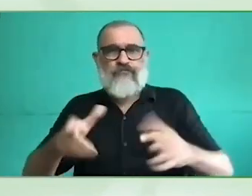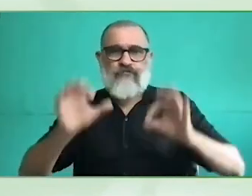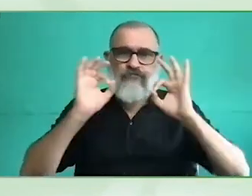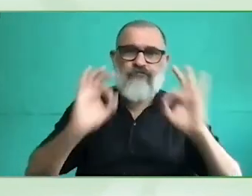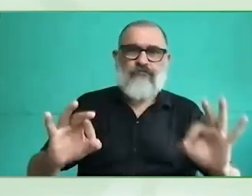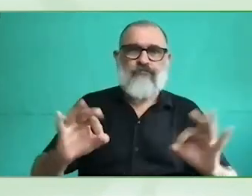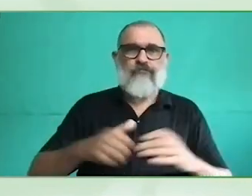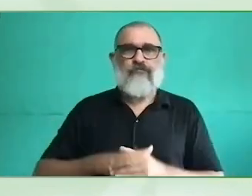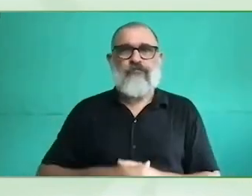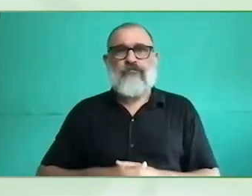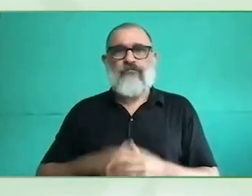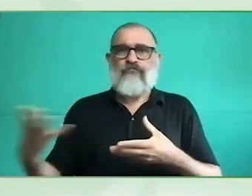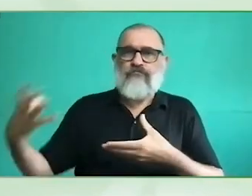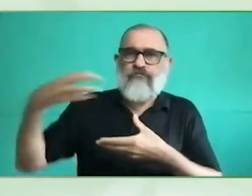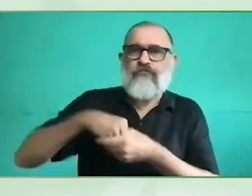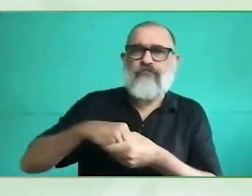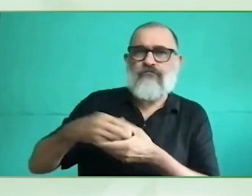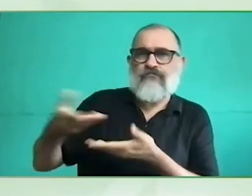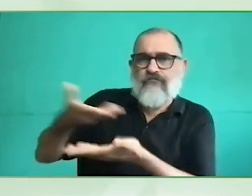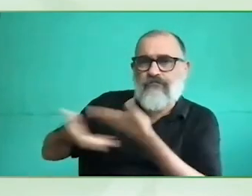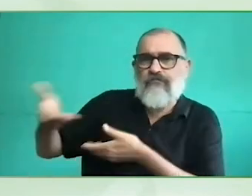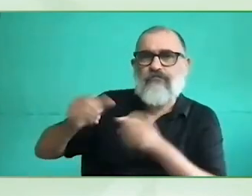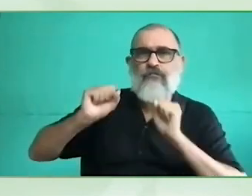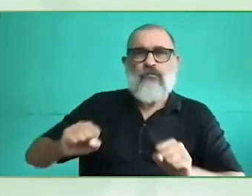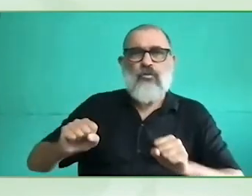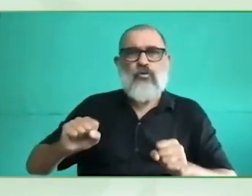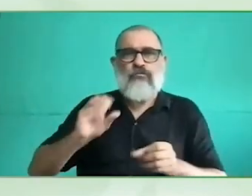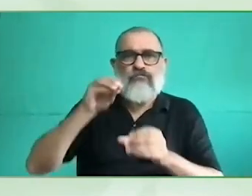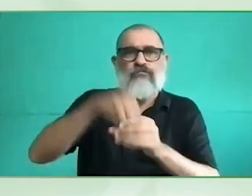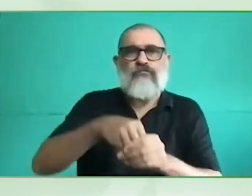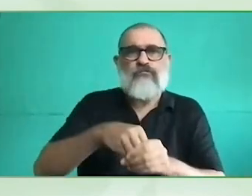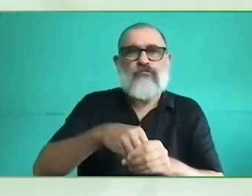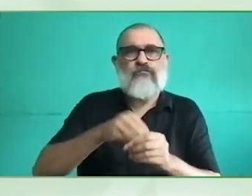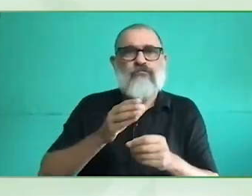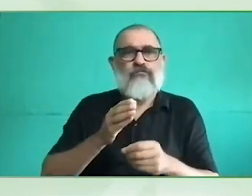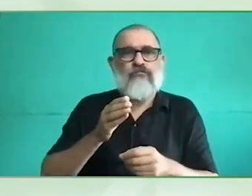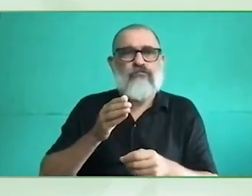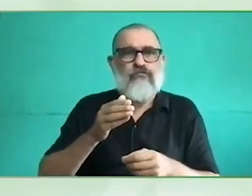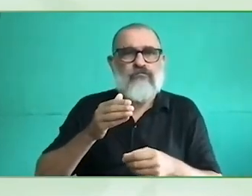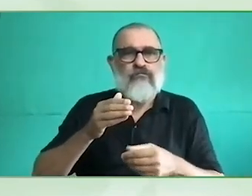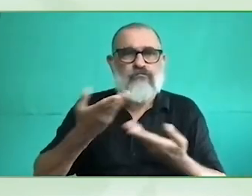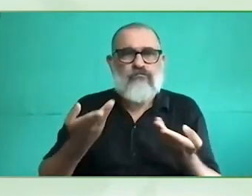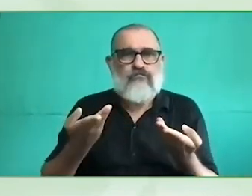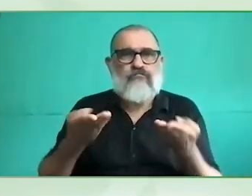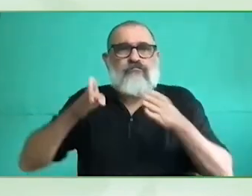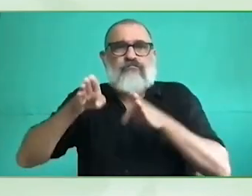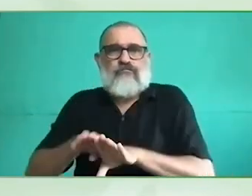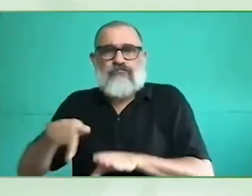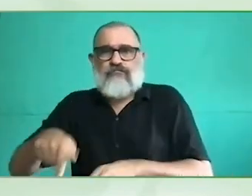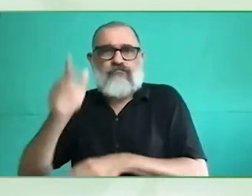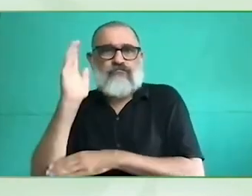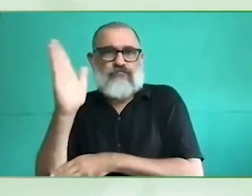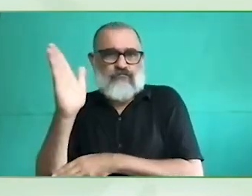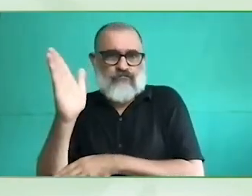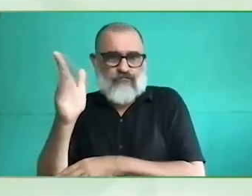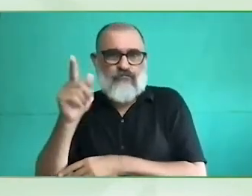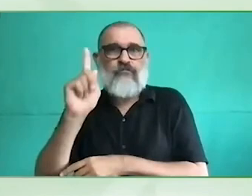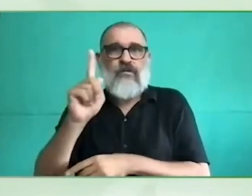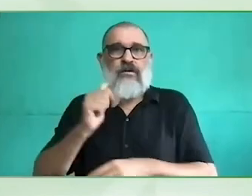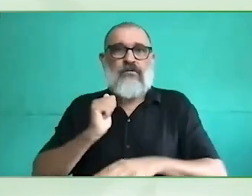to go in a close, went in a close partnership together with us,